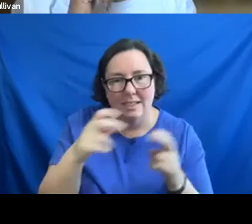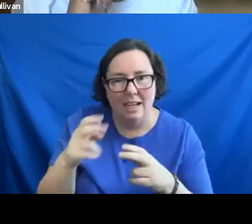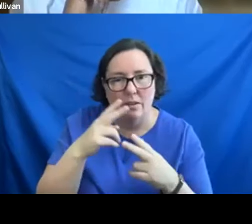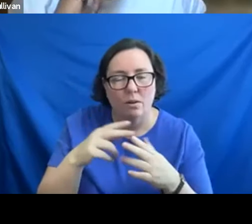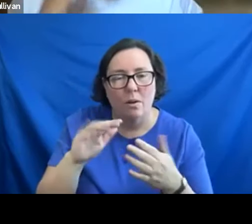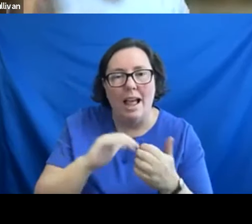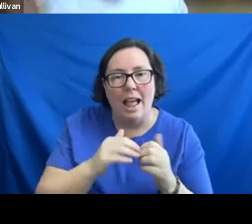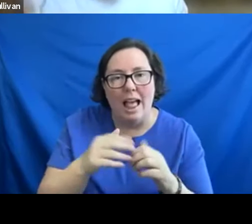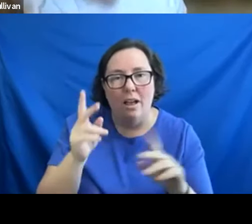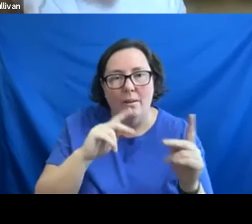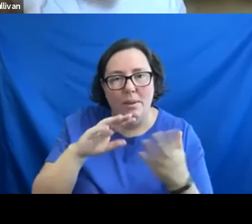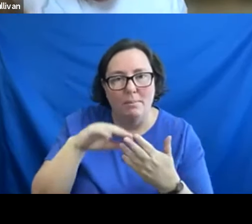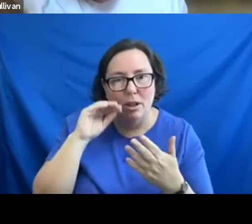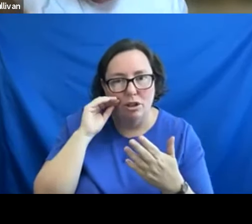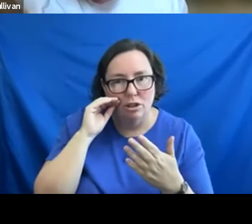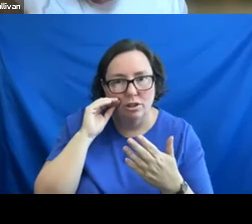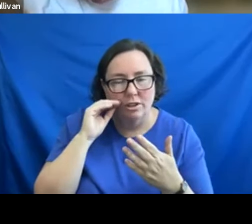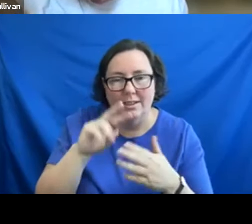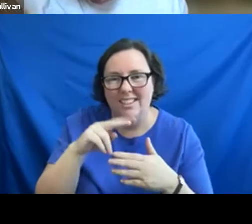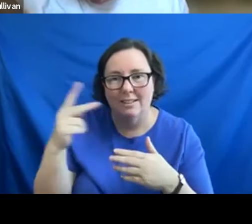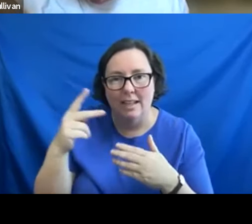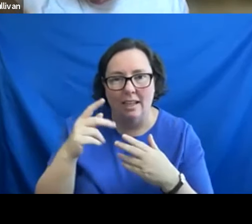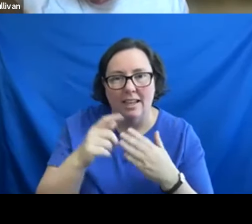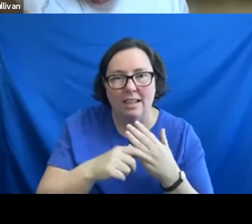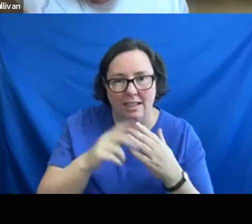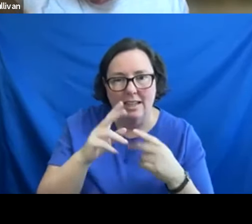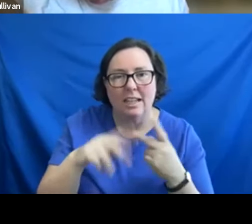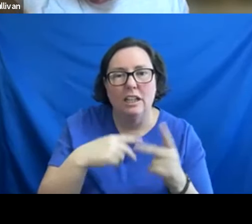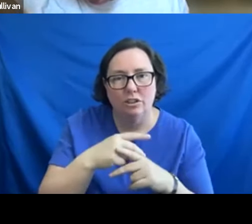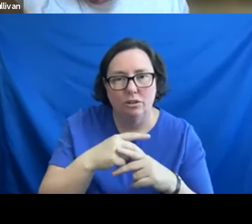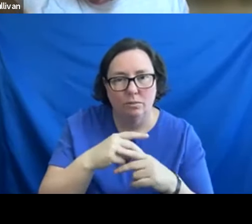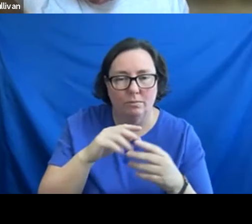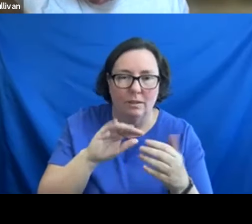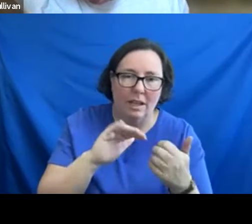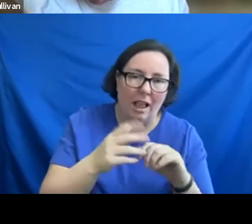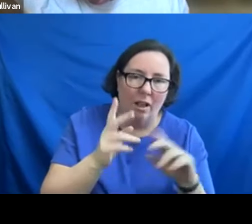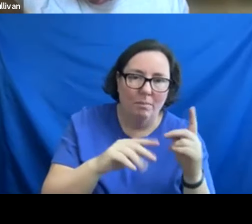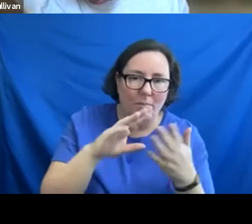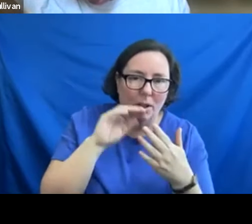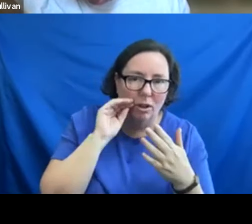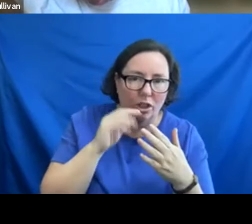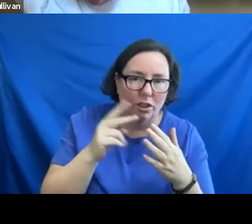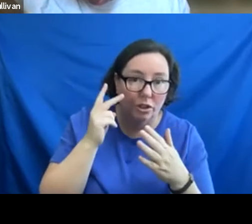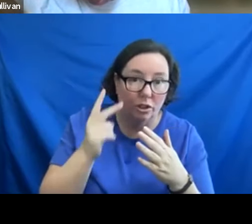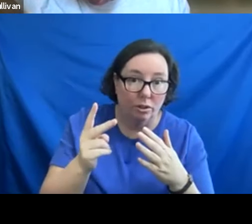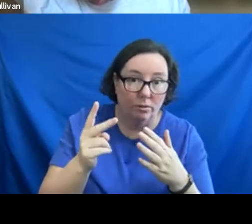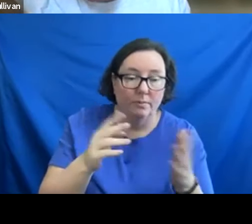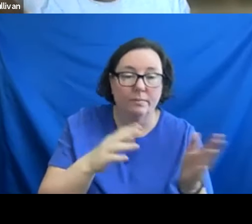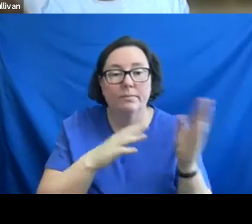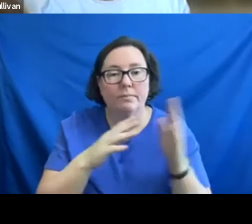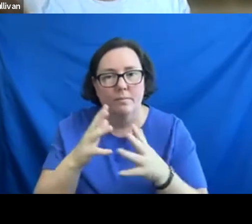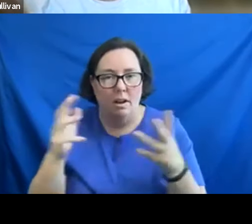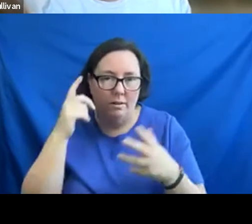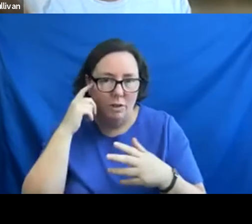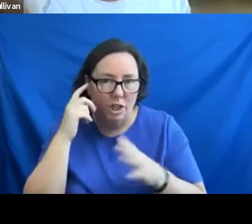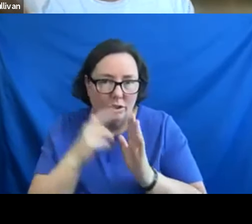People Learn. It's the second issue, How People Learn 2. And there's a lot of brain